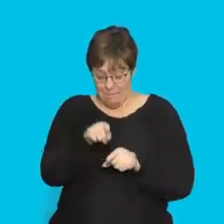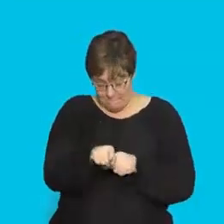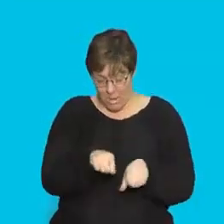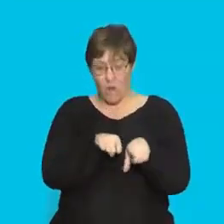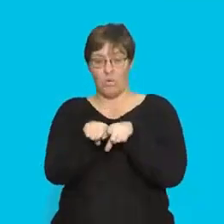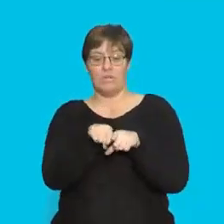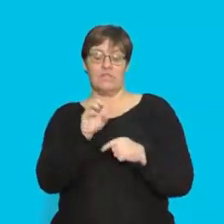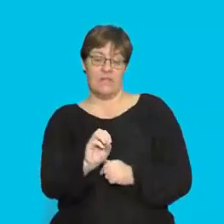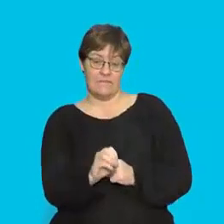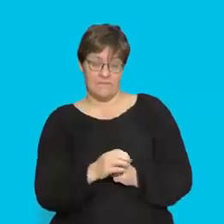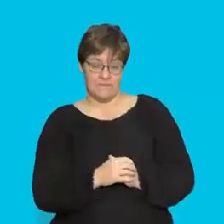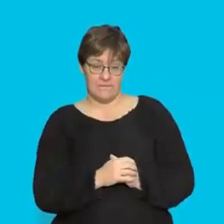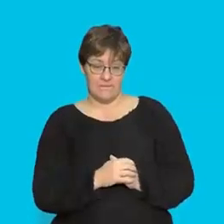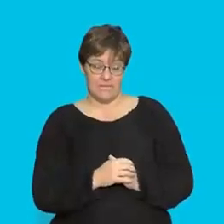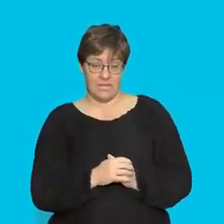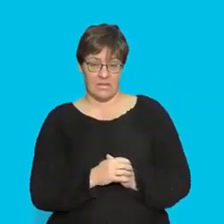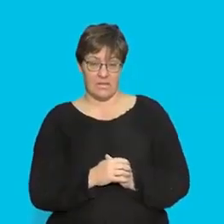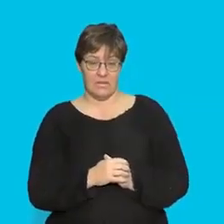same resource,